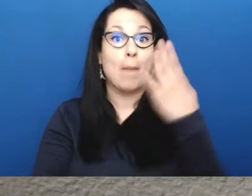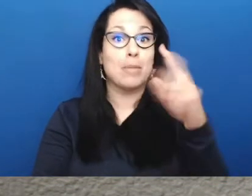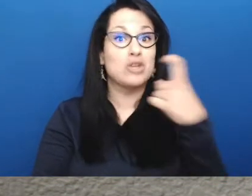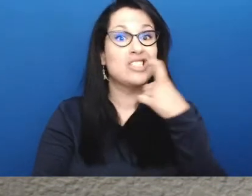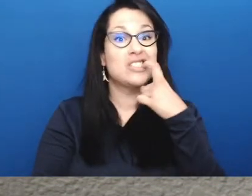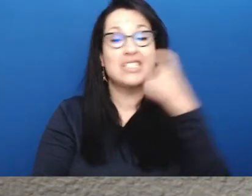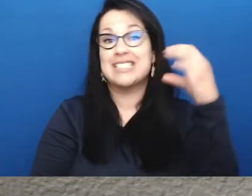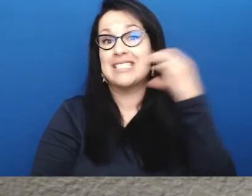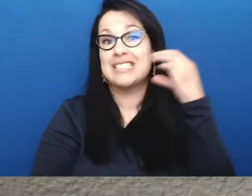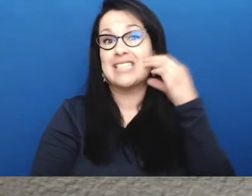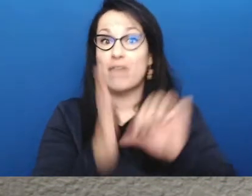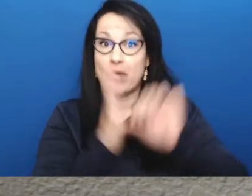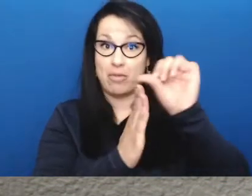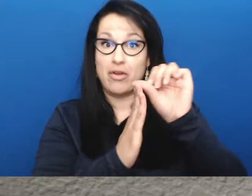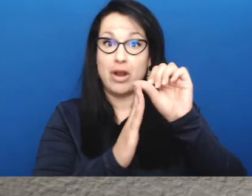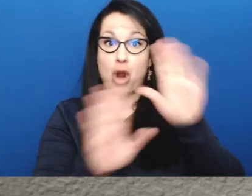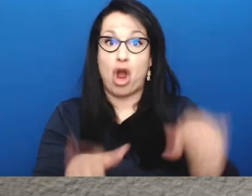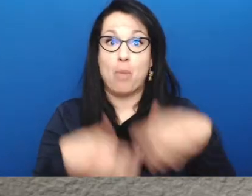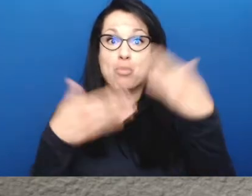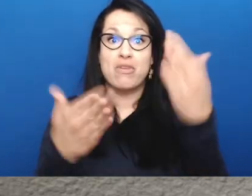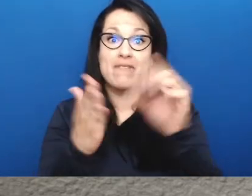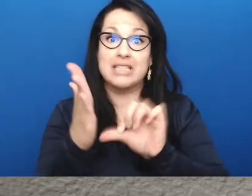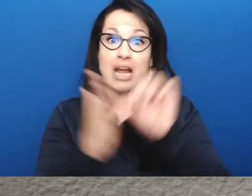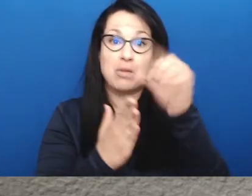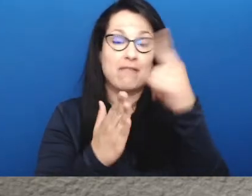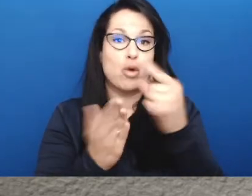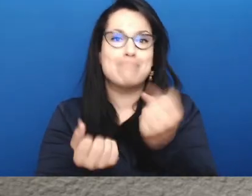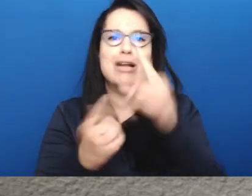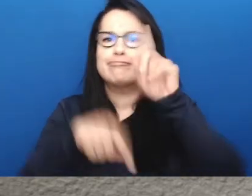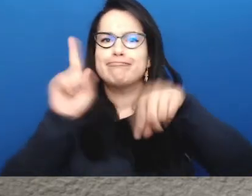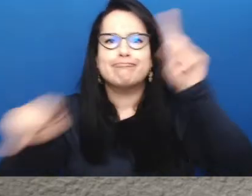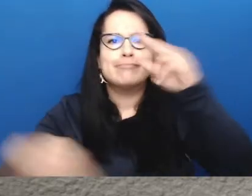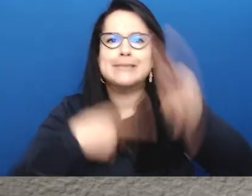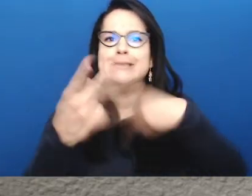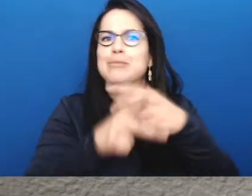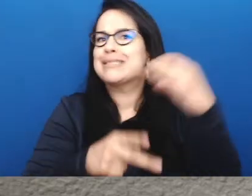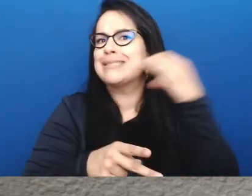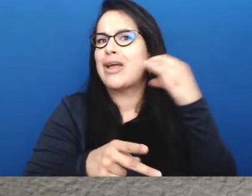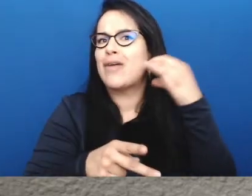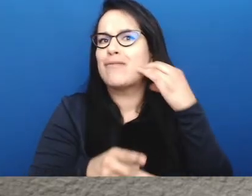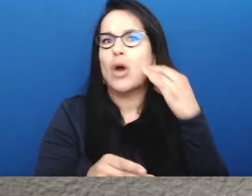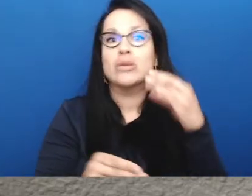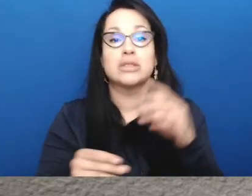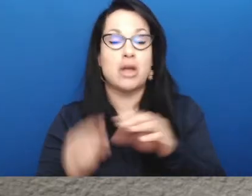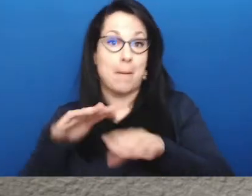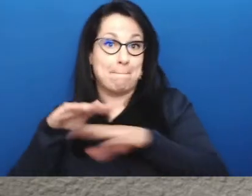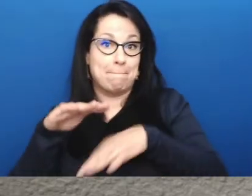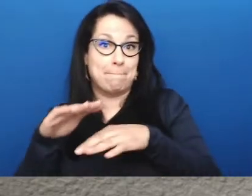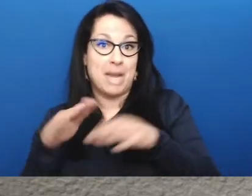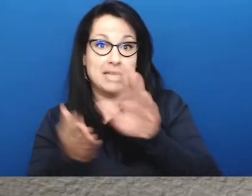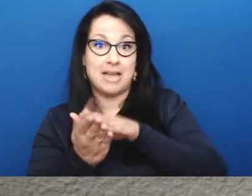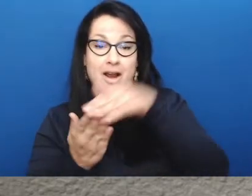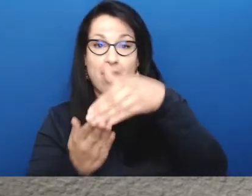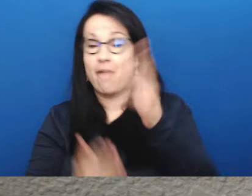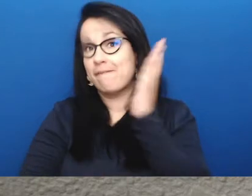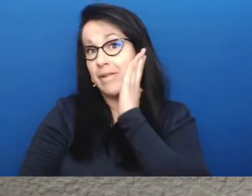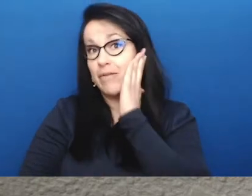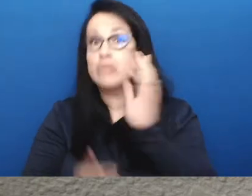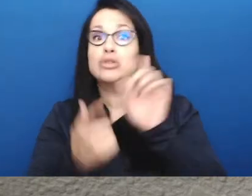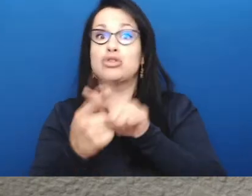amplifier provides amplification for a broad range of cell phones, from basic flip phones to smartphones and